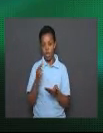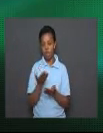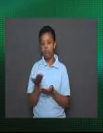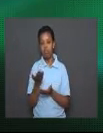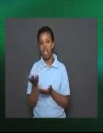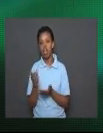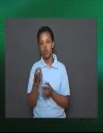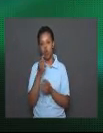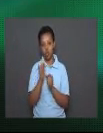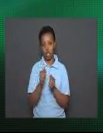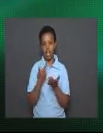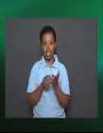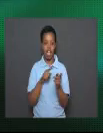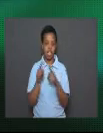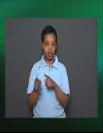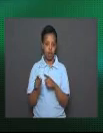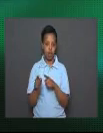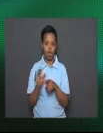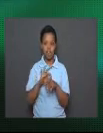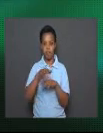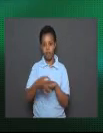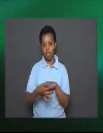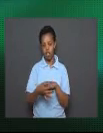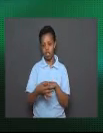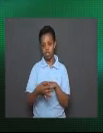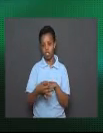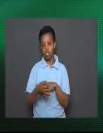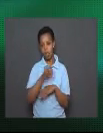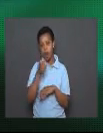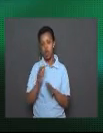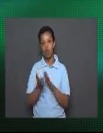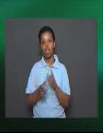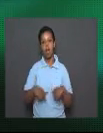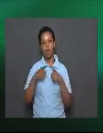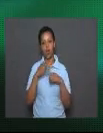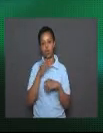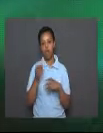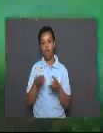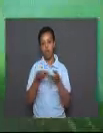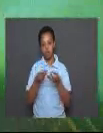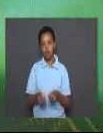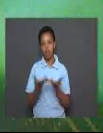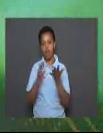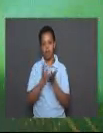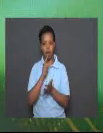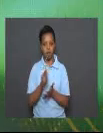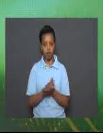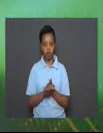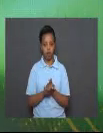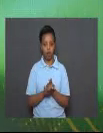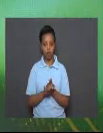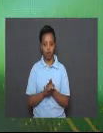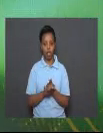substance in which an infectious agent normally lives and multiplies. The